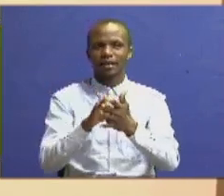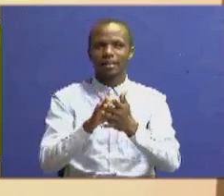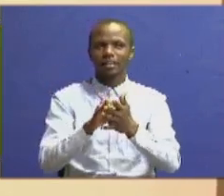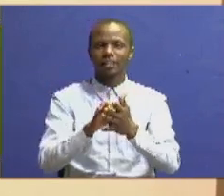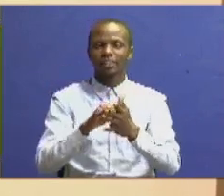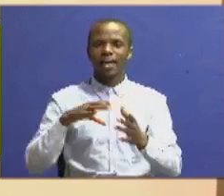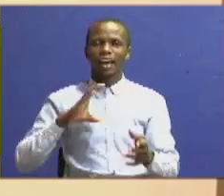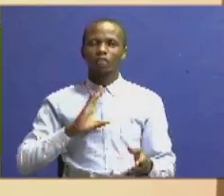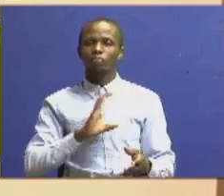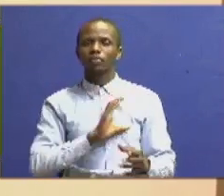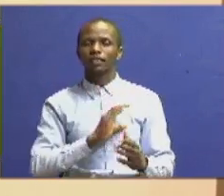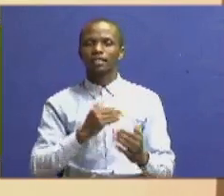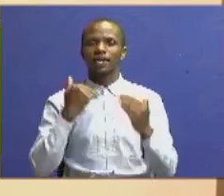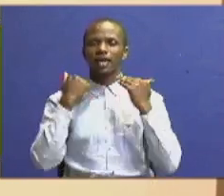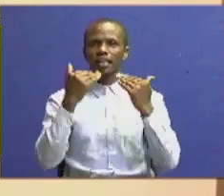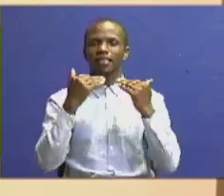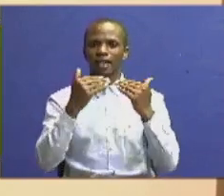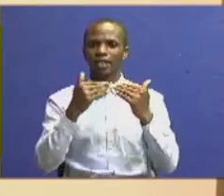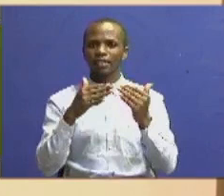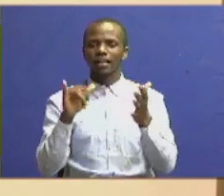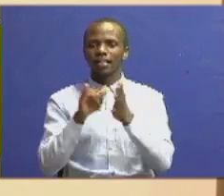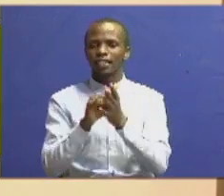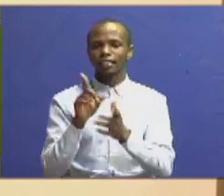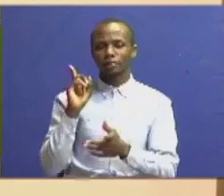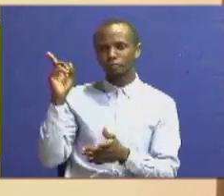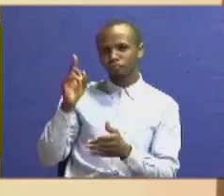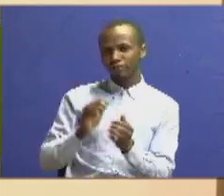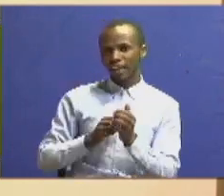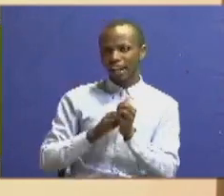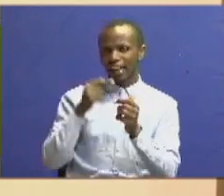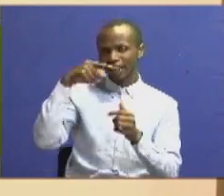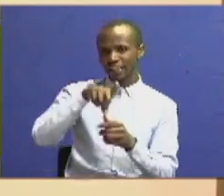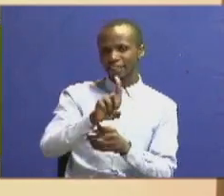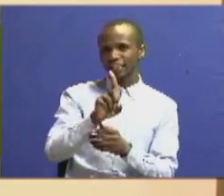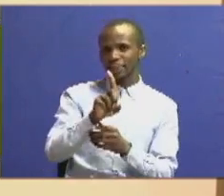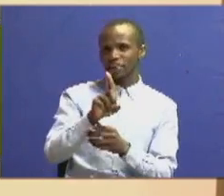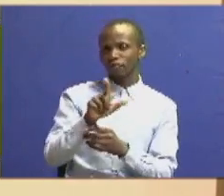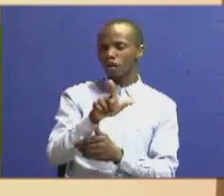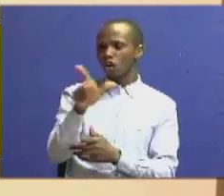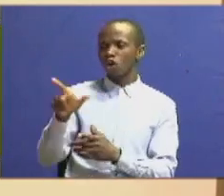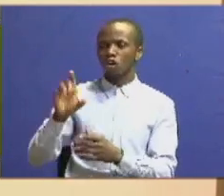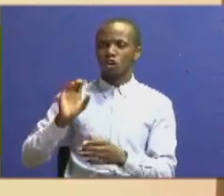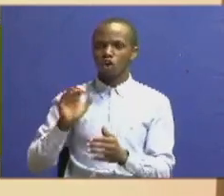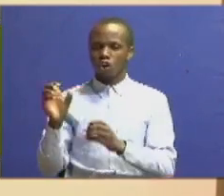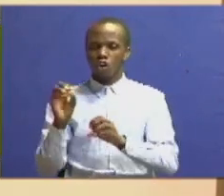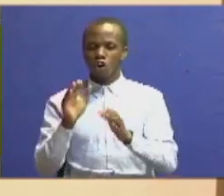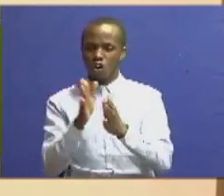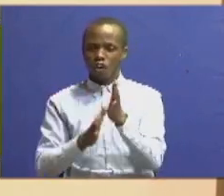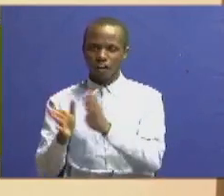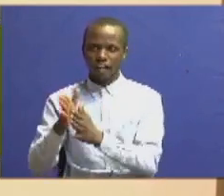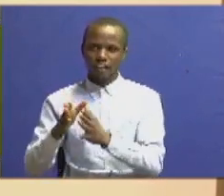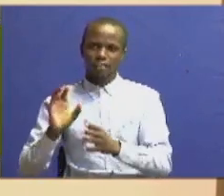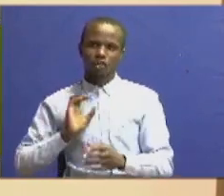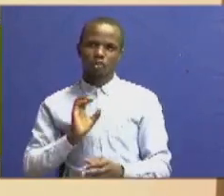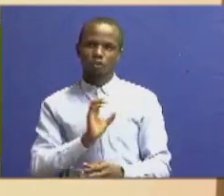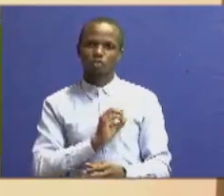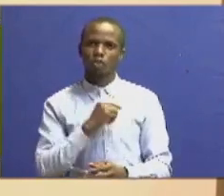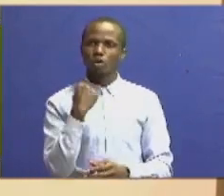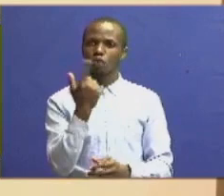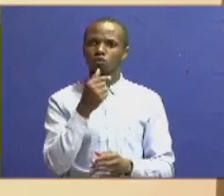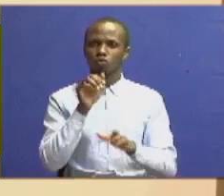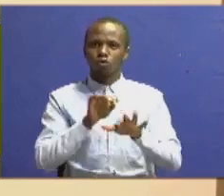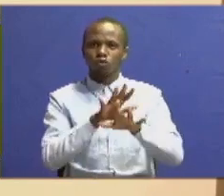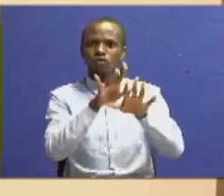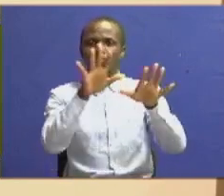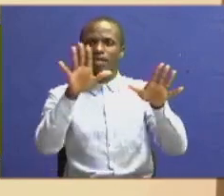steering committee, which I chair myself, the local organizing committee, which is chaired by another rallying